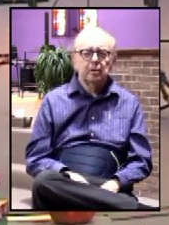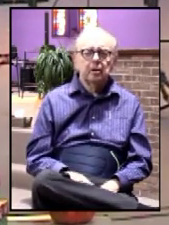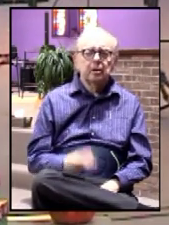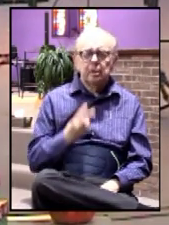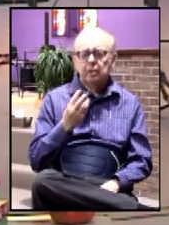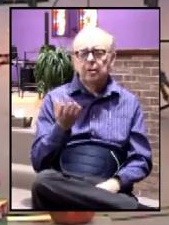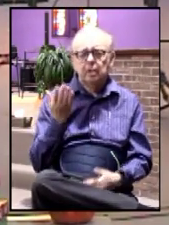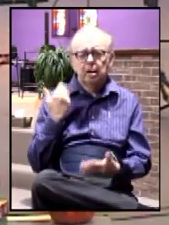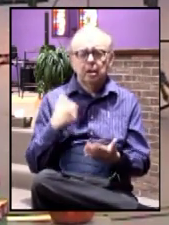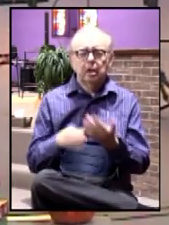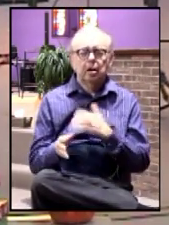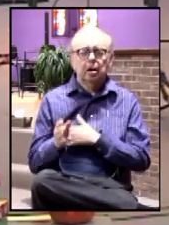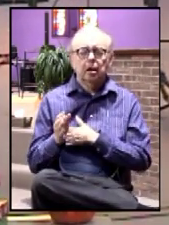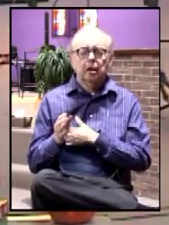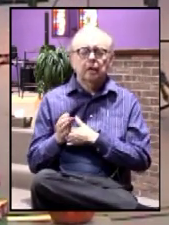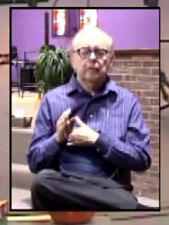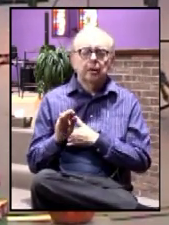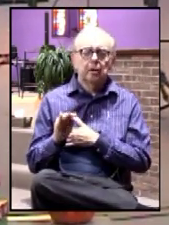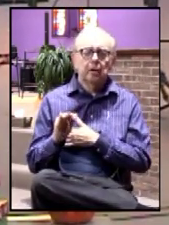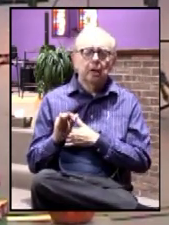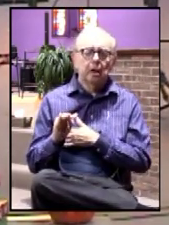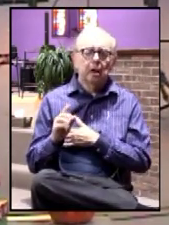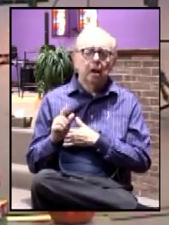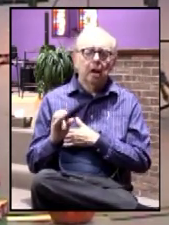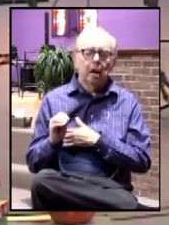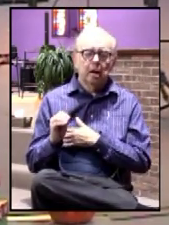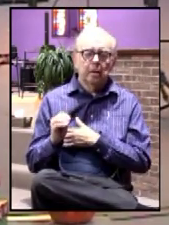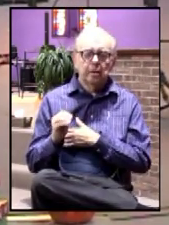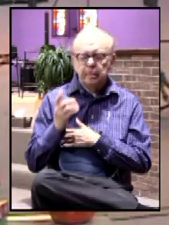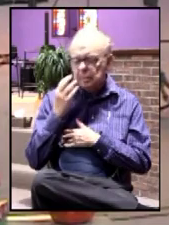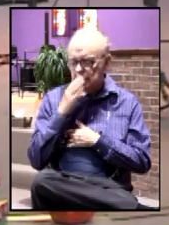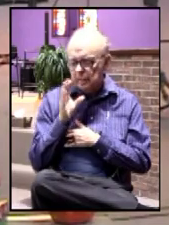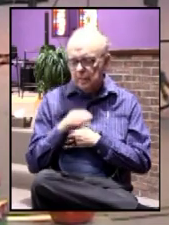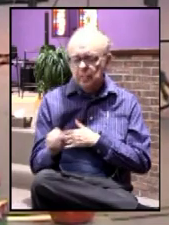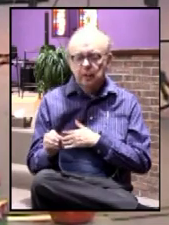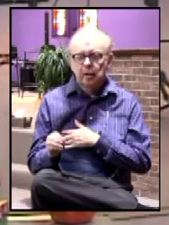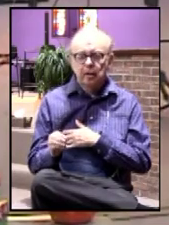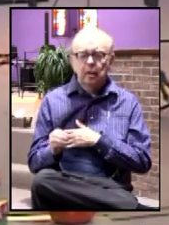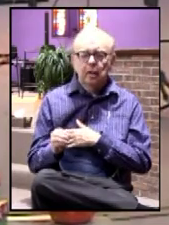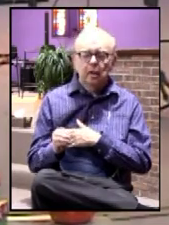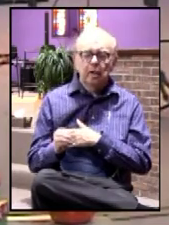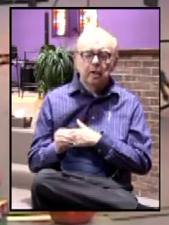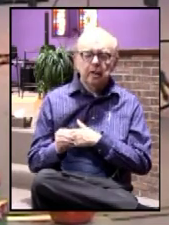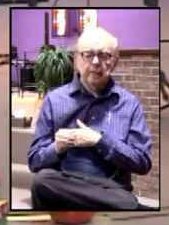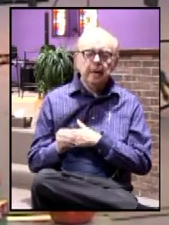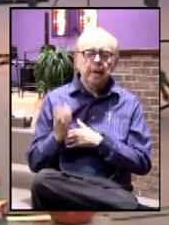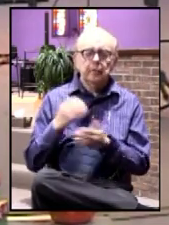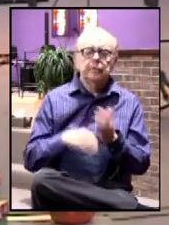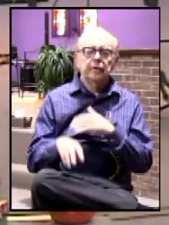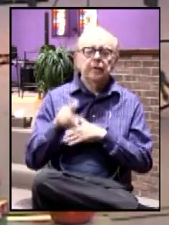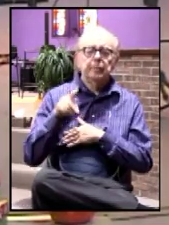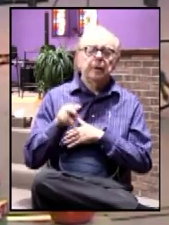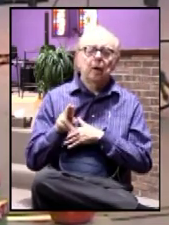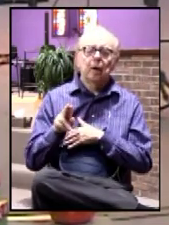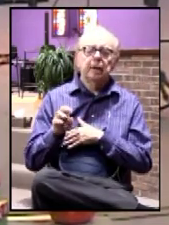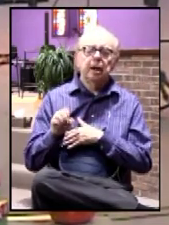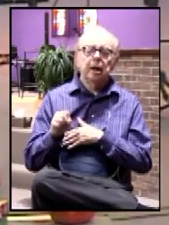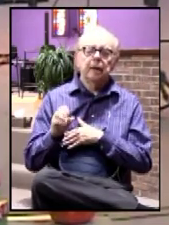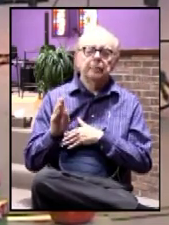If you go back and you look at his bio, and if you look it up, you will find that he was ordained, I think, in a Presbyterian